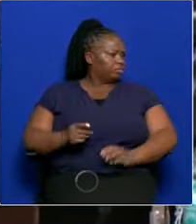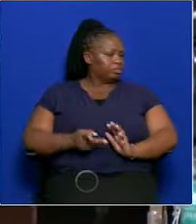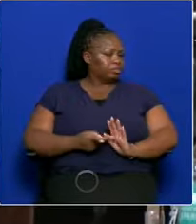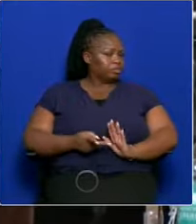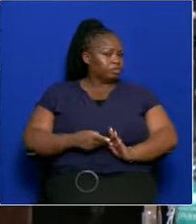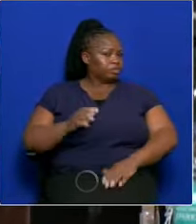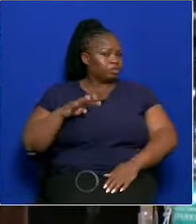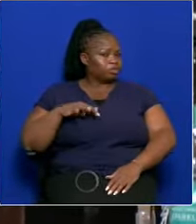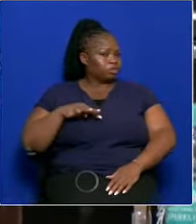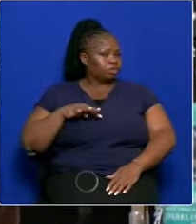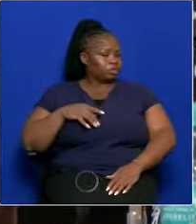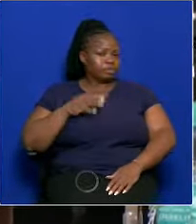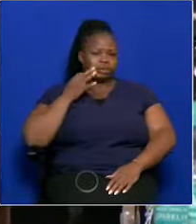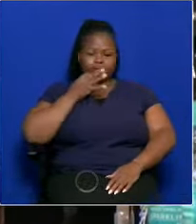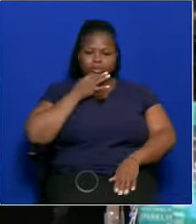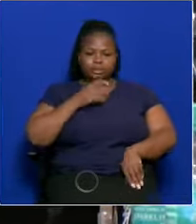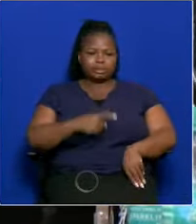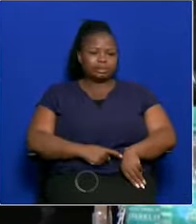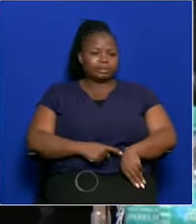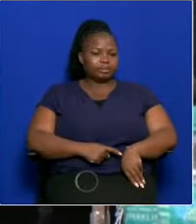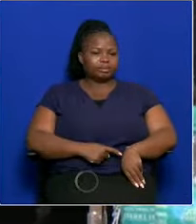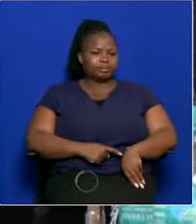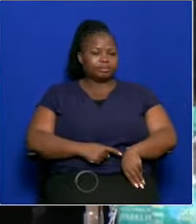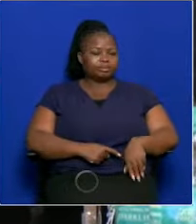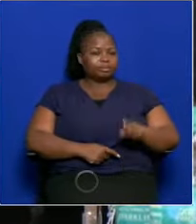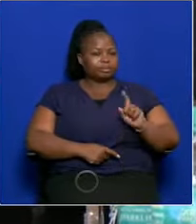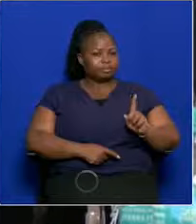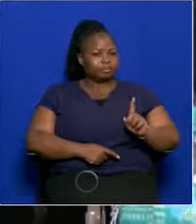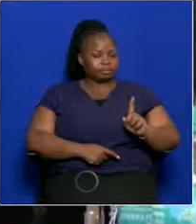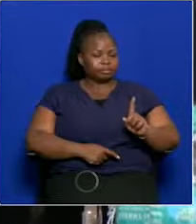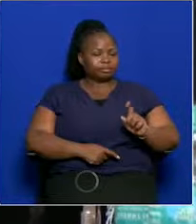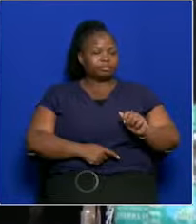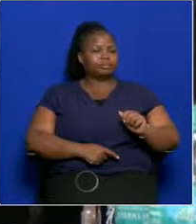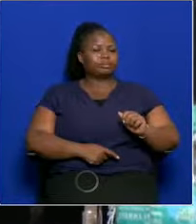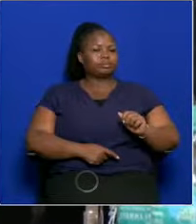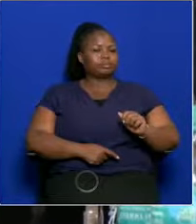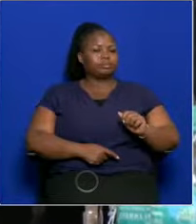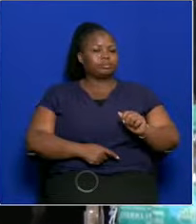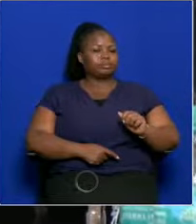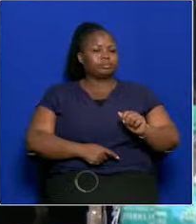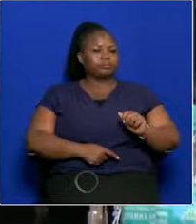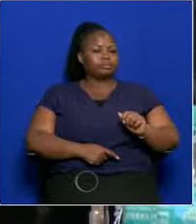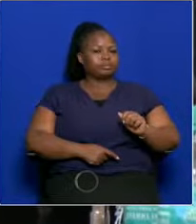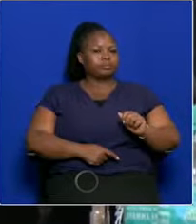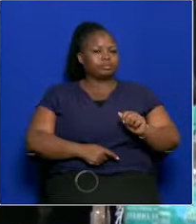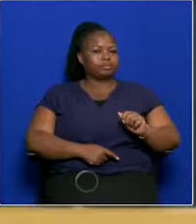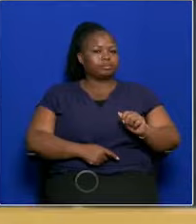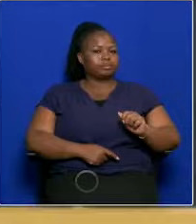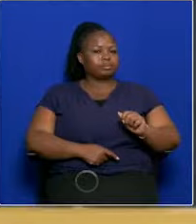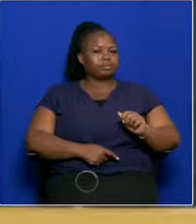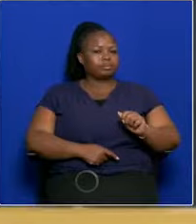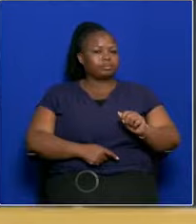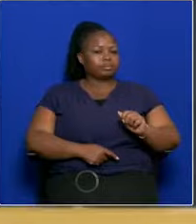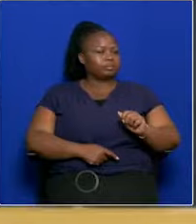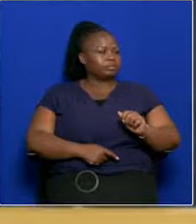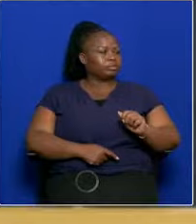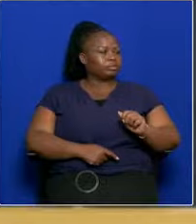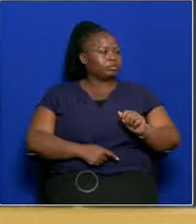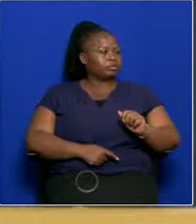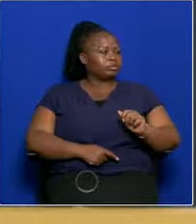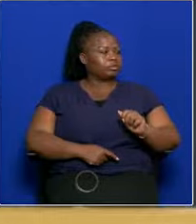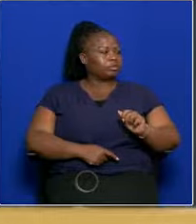time period, that is our technician's download of the period